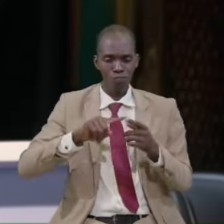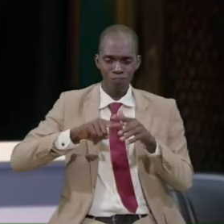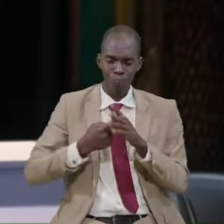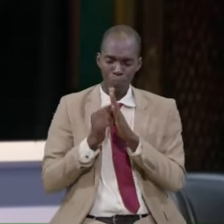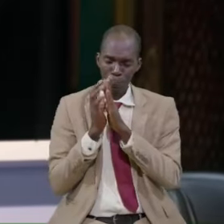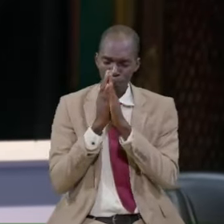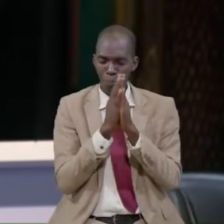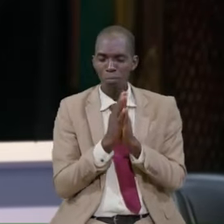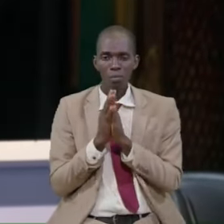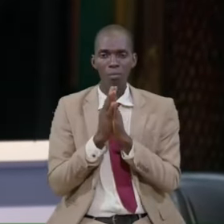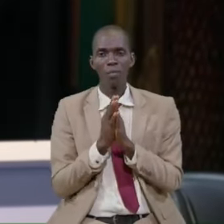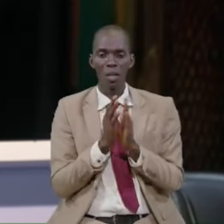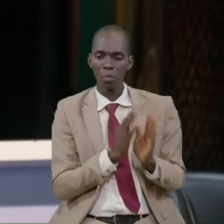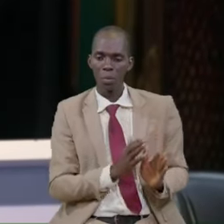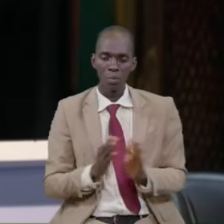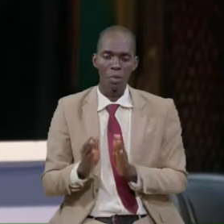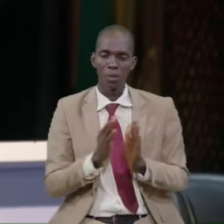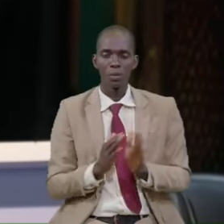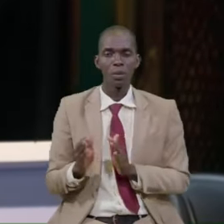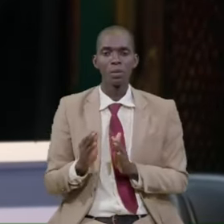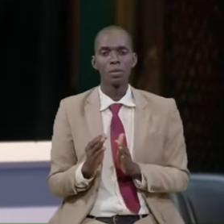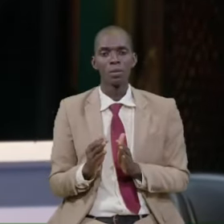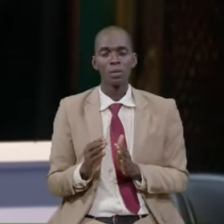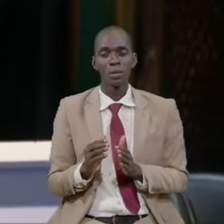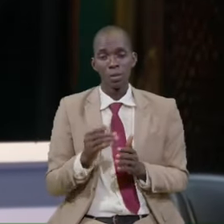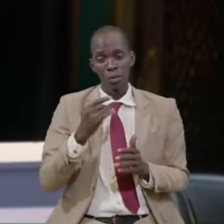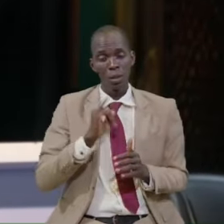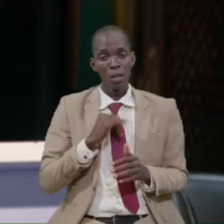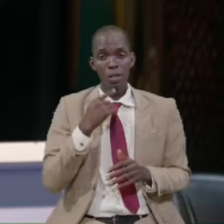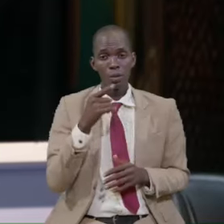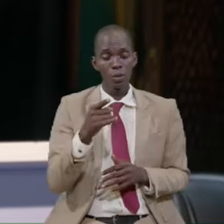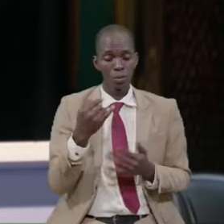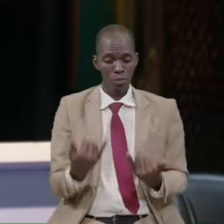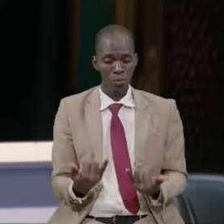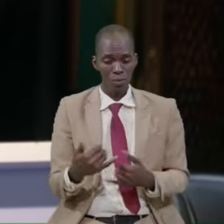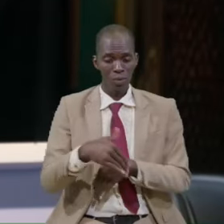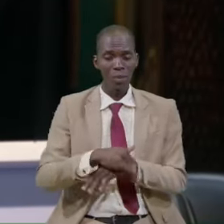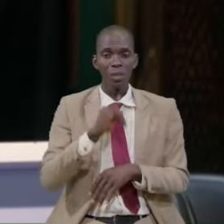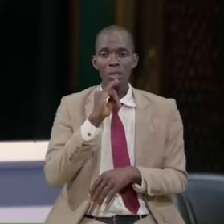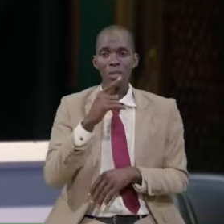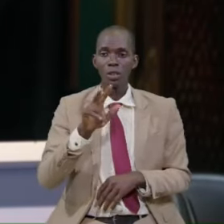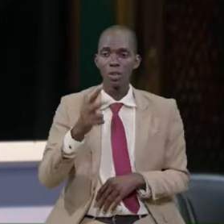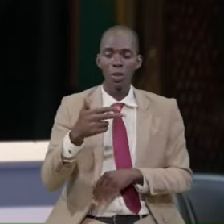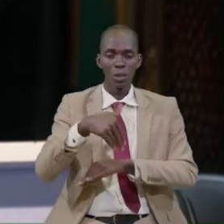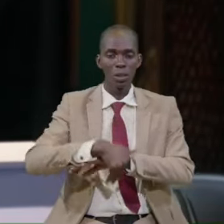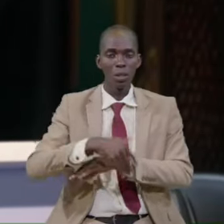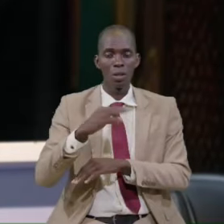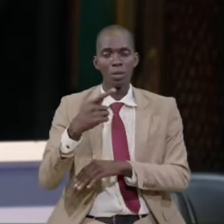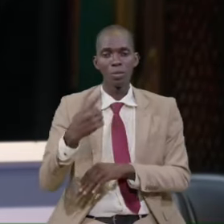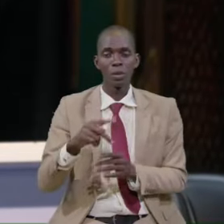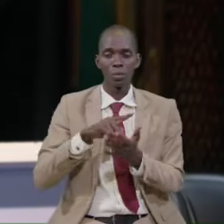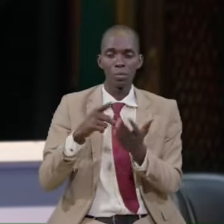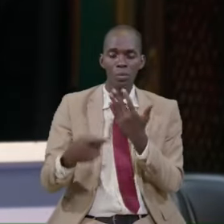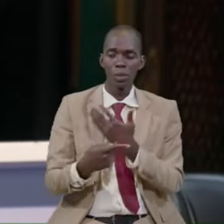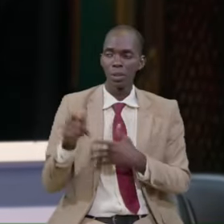Like I told you, today is the third night of the GCK, and God has prepared triple